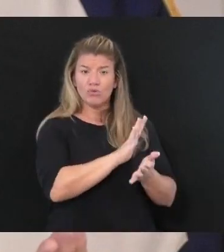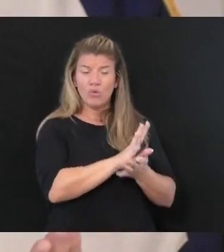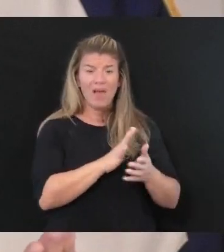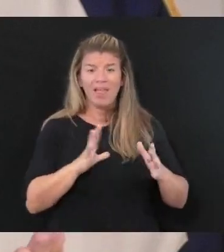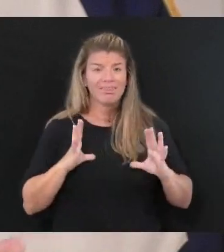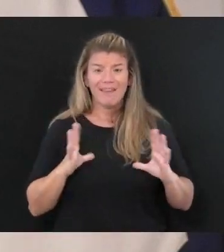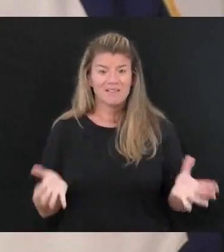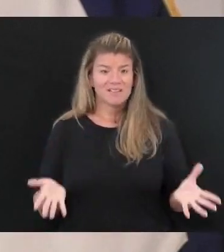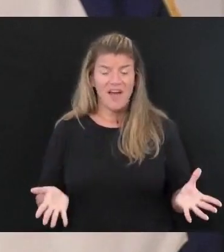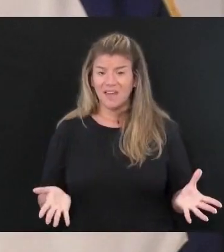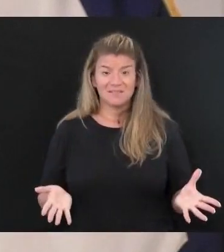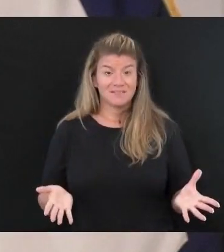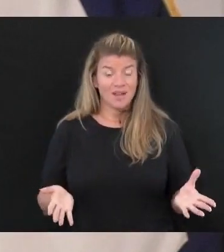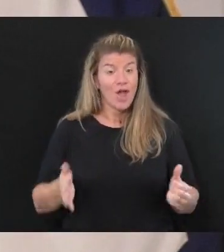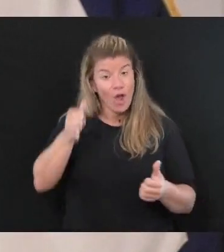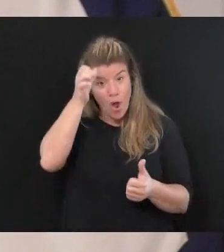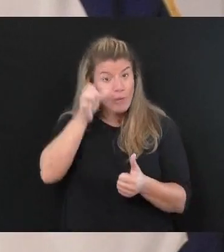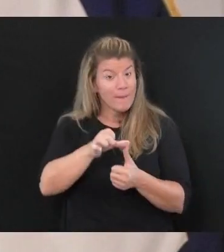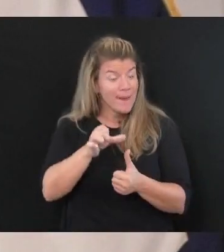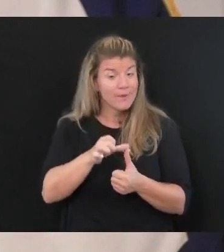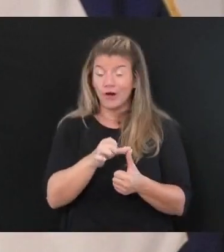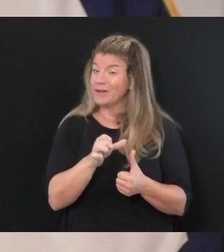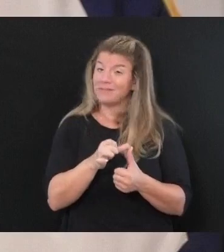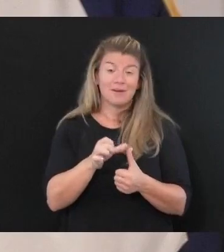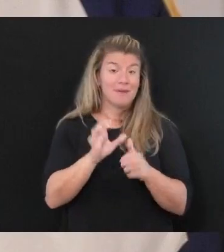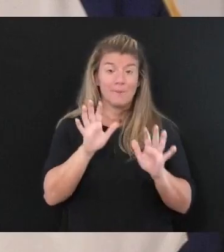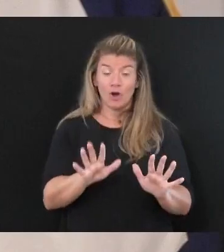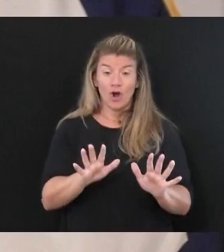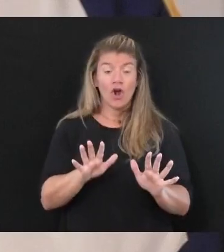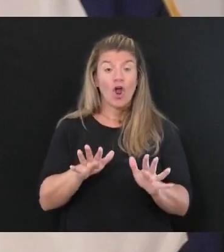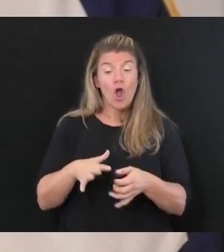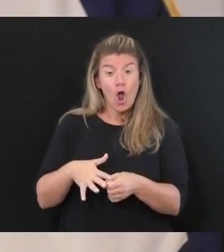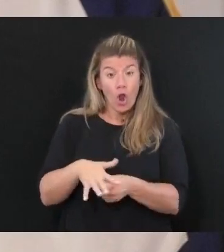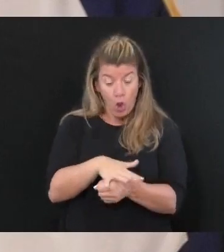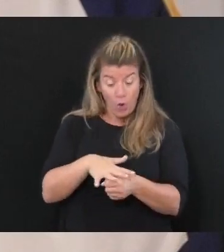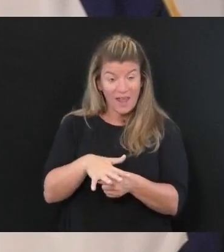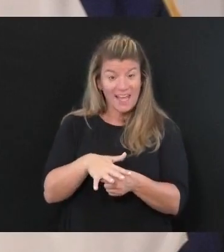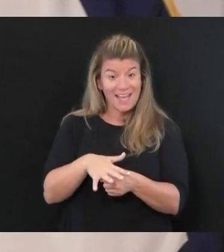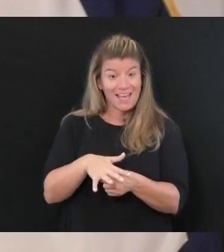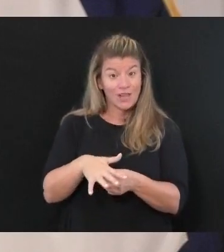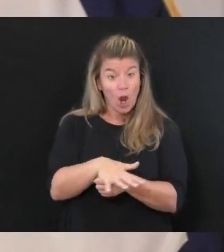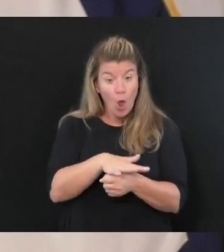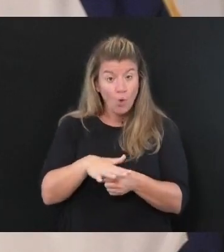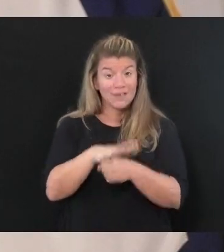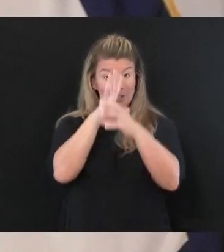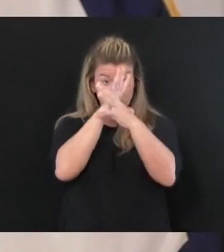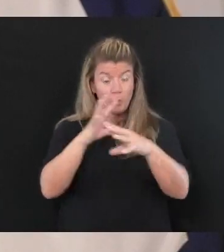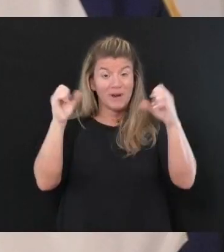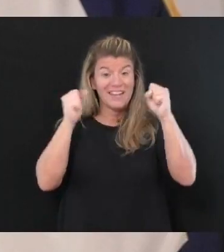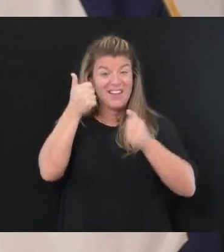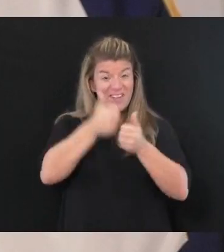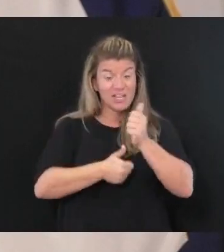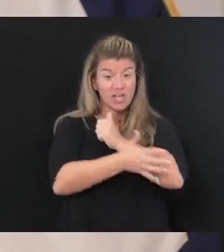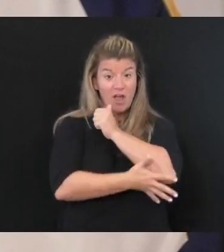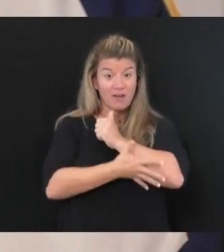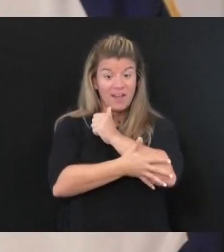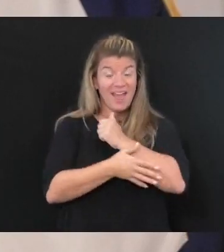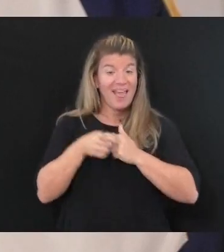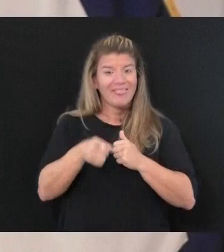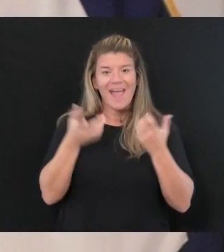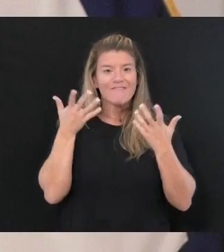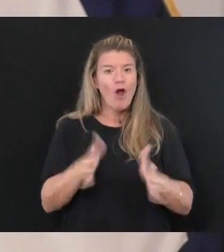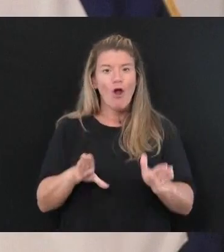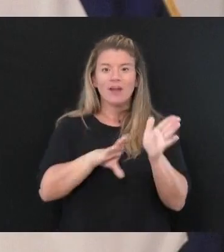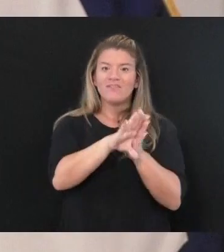fine. Remember all the time that locally, the local superintendents in each county have put